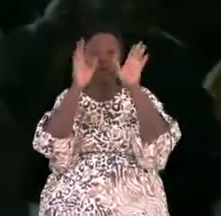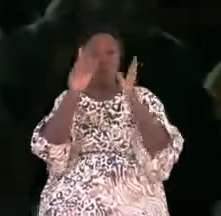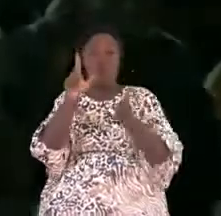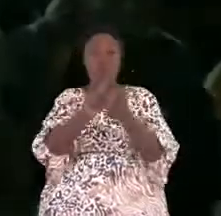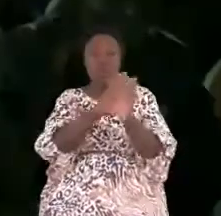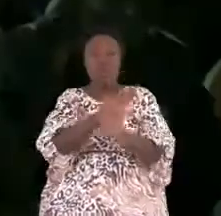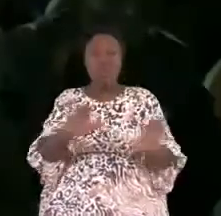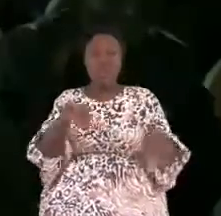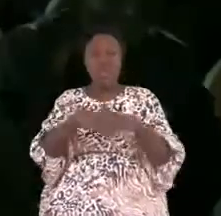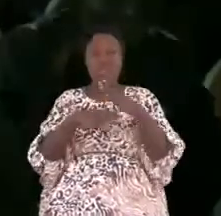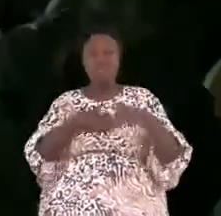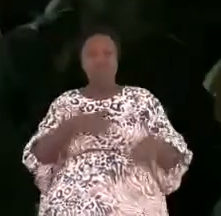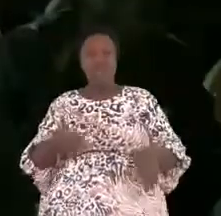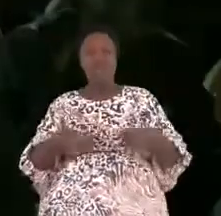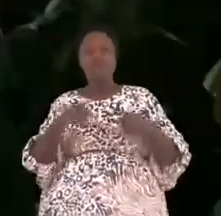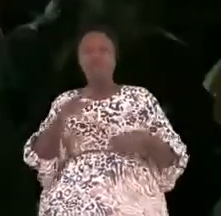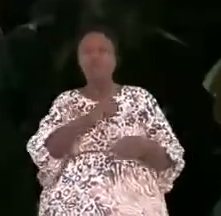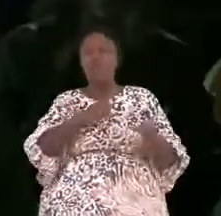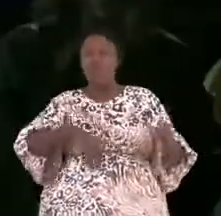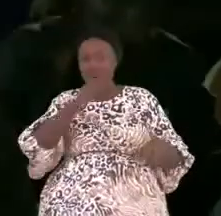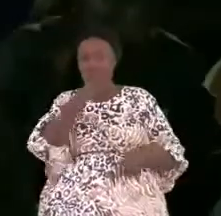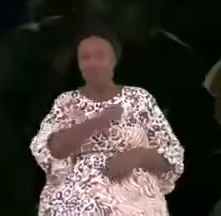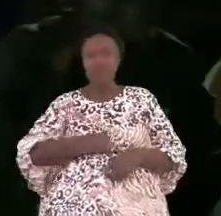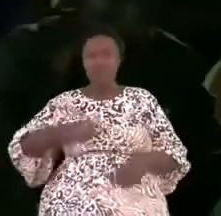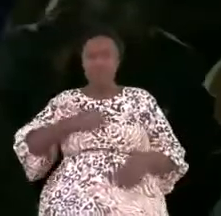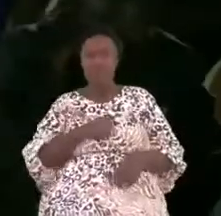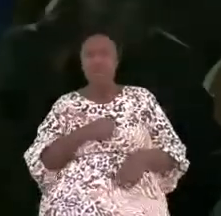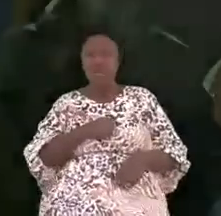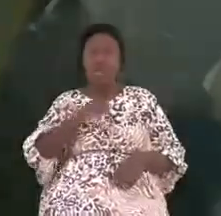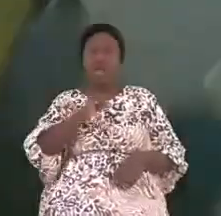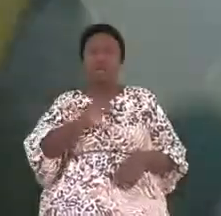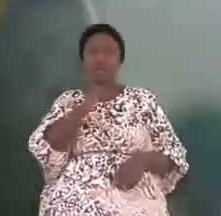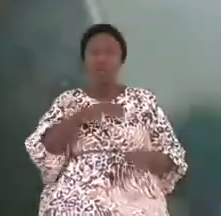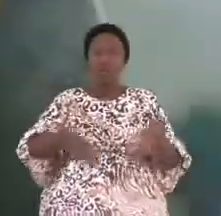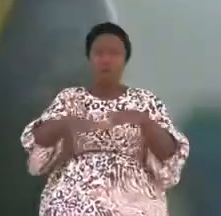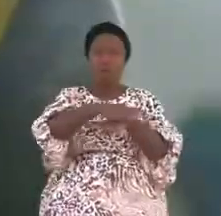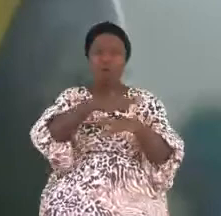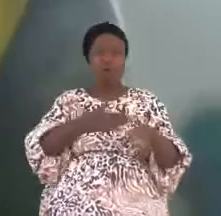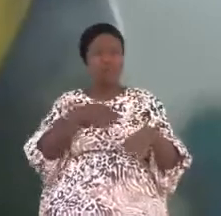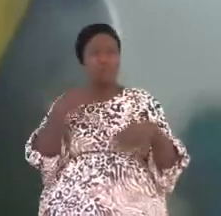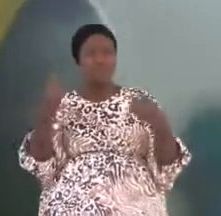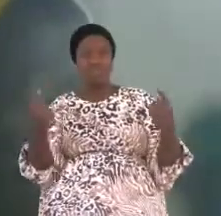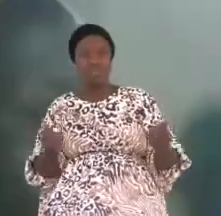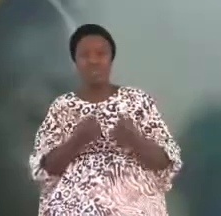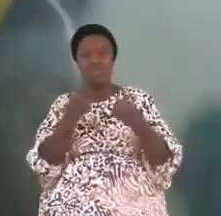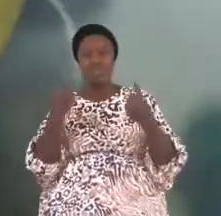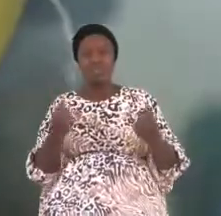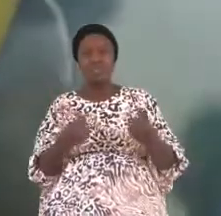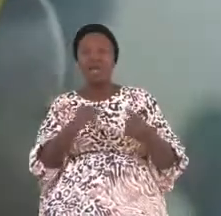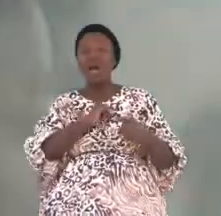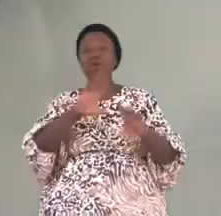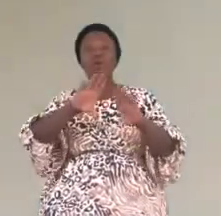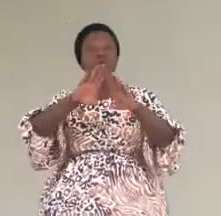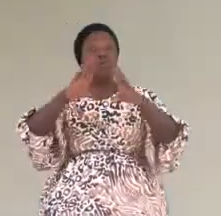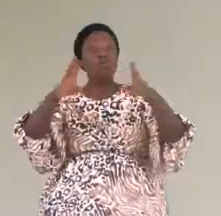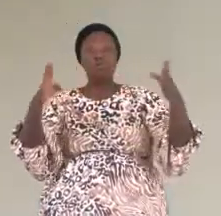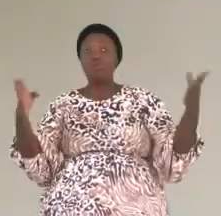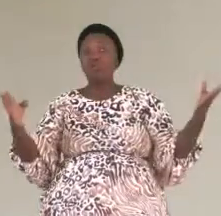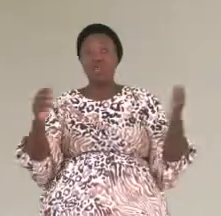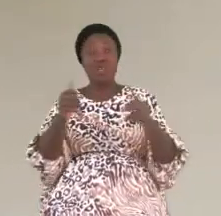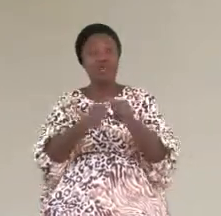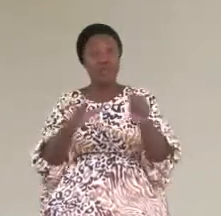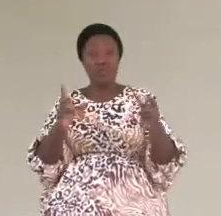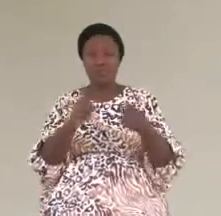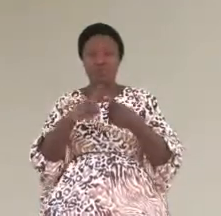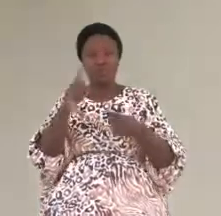my life lord i'm sorry i will not cover my sin expose everything to